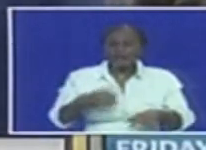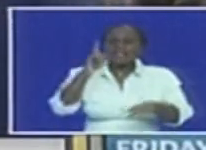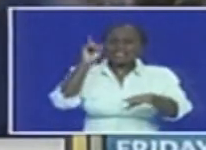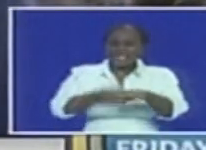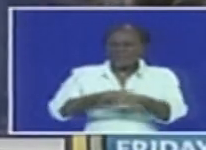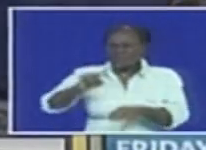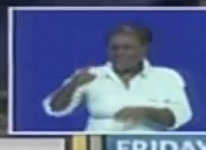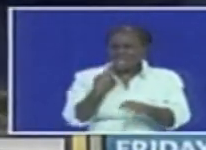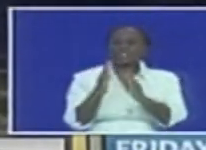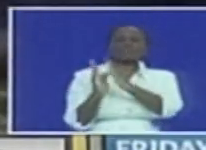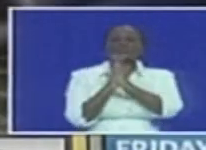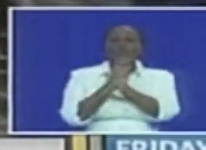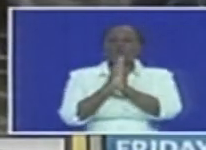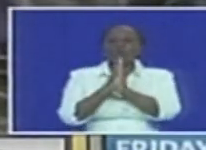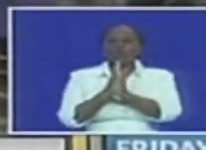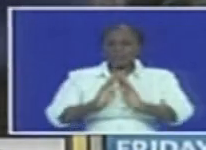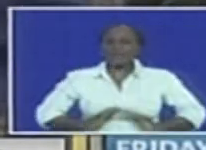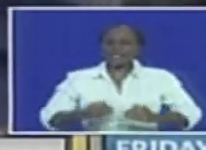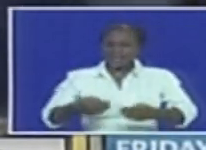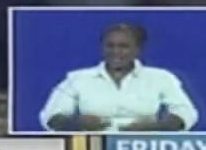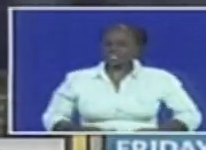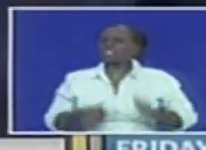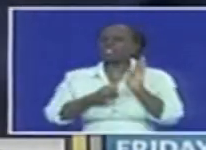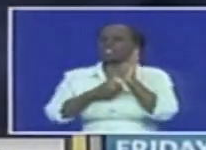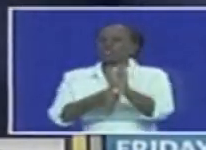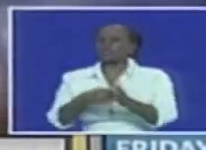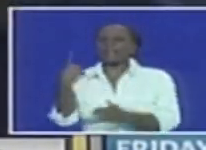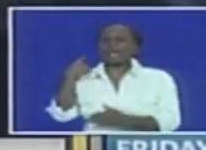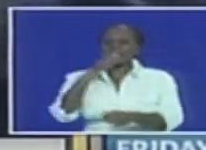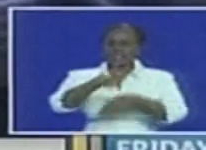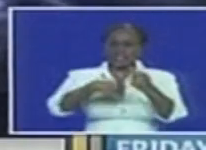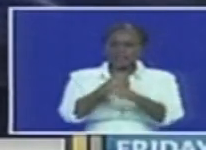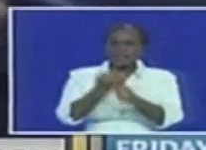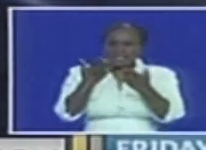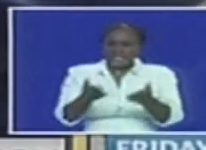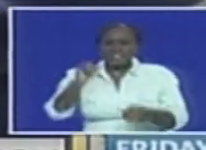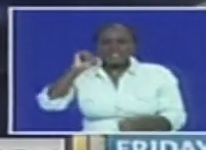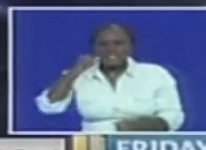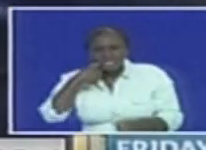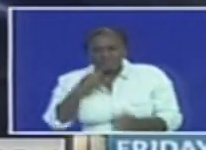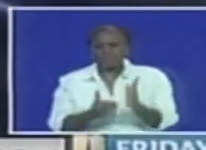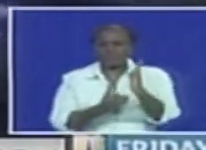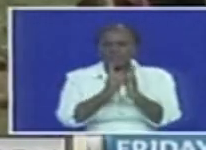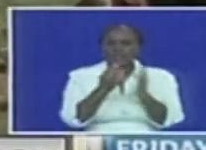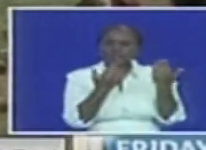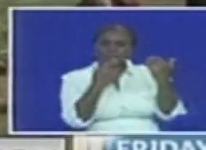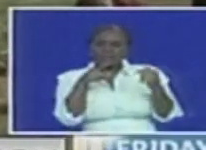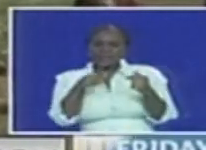story of the mass pregnancies at the school broke out last year. This latest incident is expected to get the